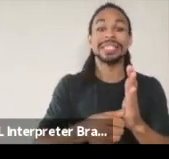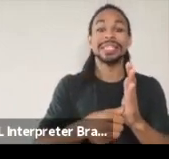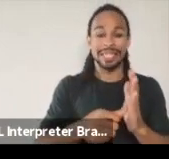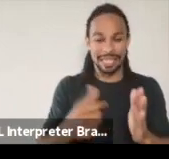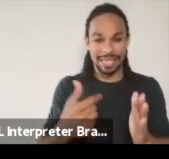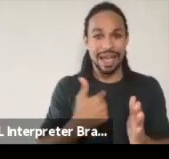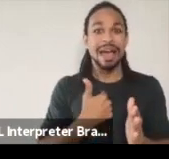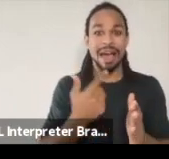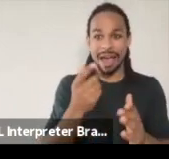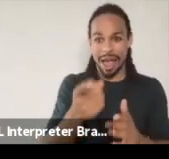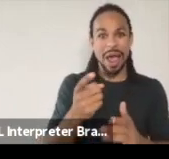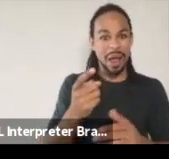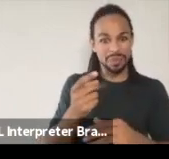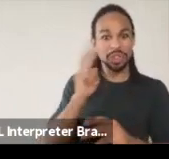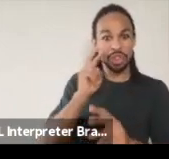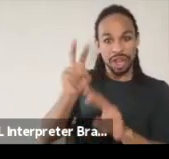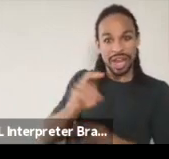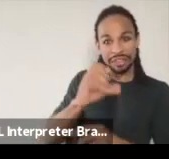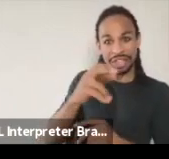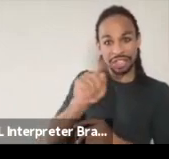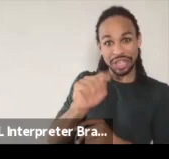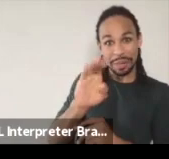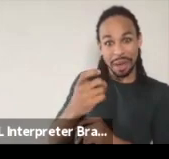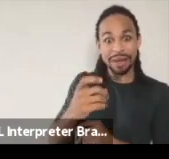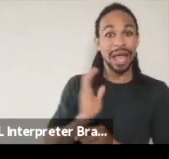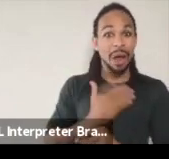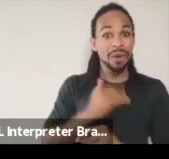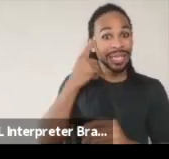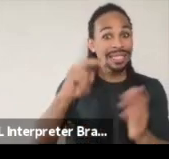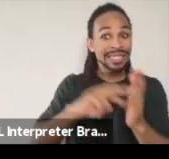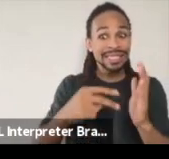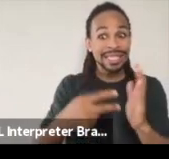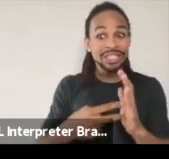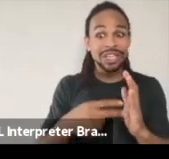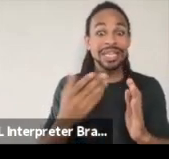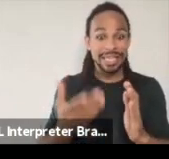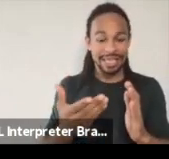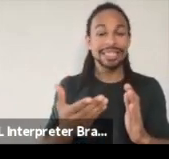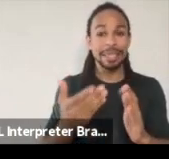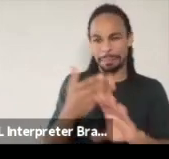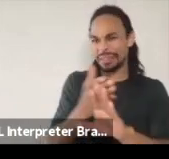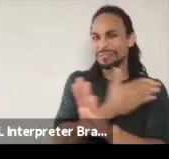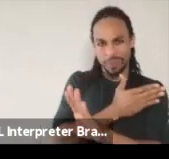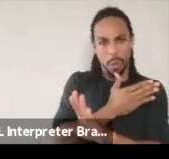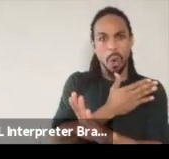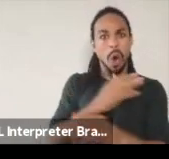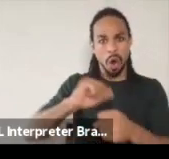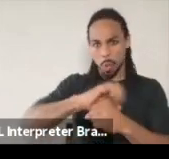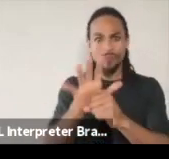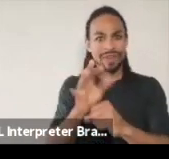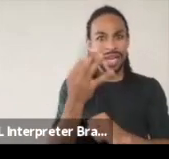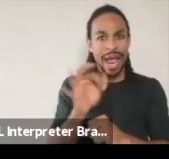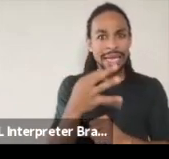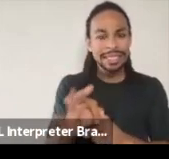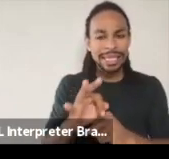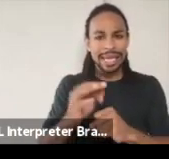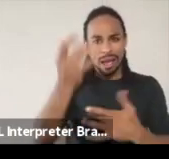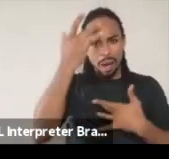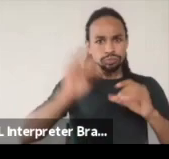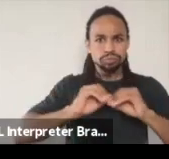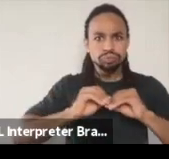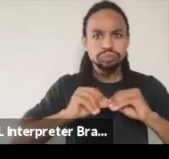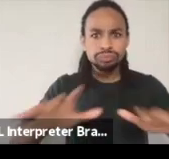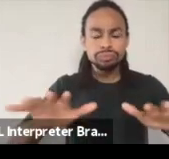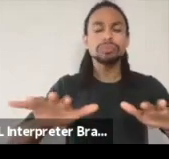So this is really our intention was before the COVID pandemic, when we first presented this workshop